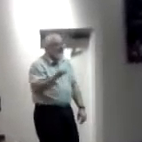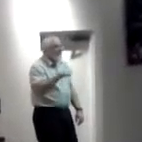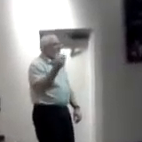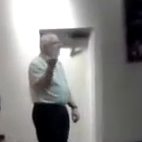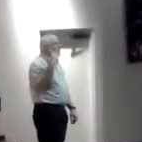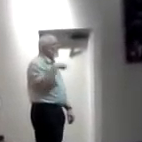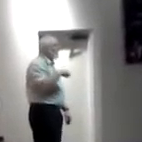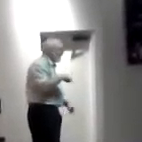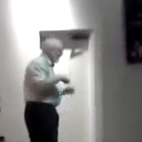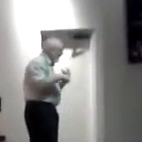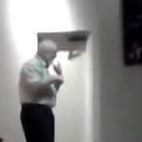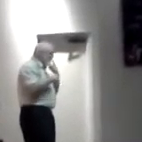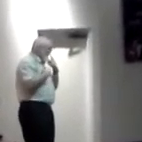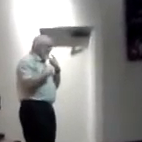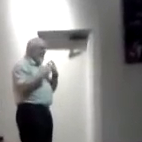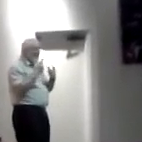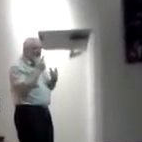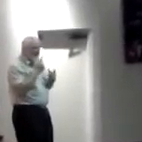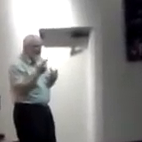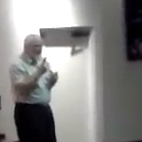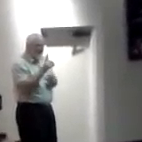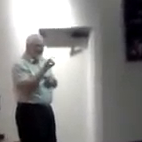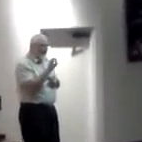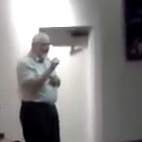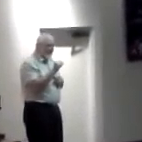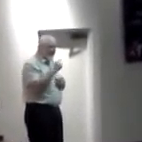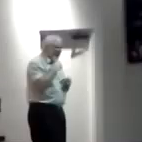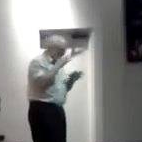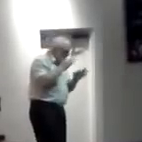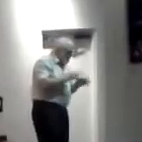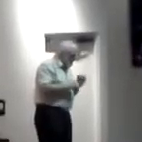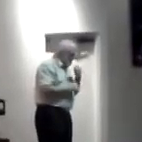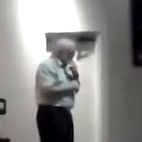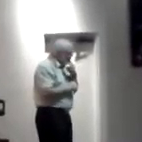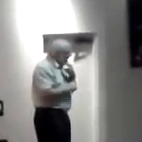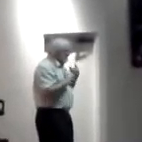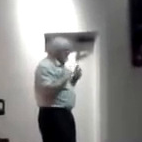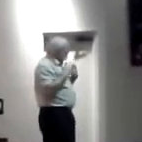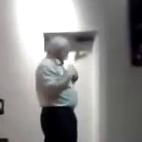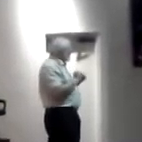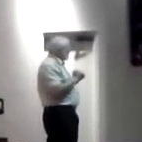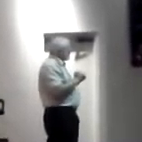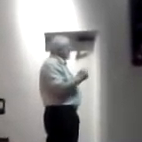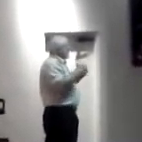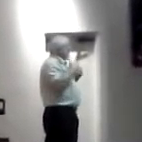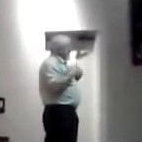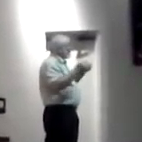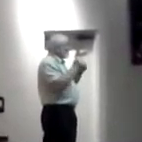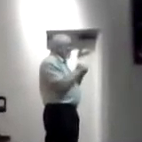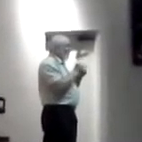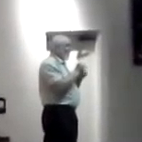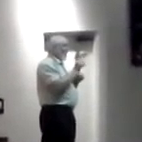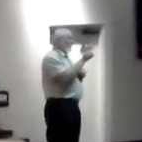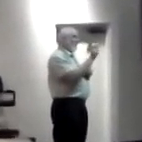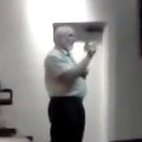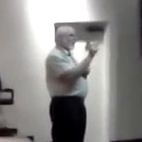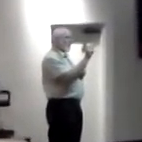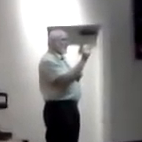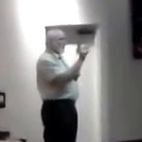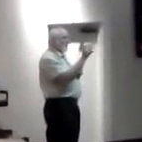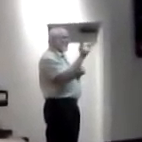The other day, because I'm on a diet, you know, and so I decided that I'm trying to have more vegetables in my